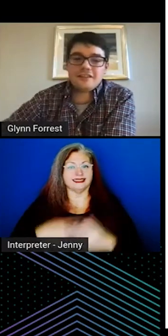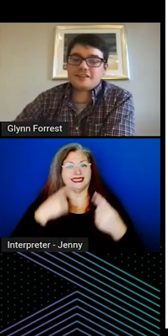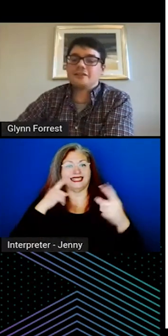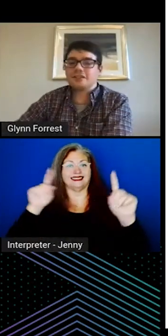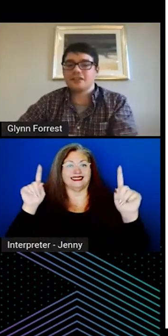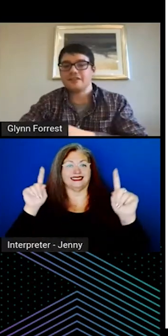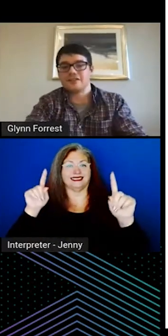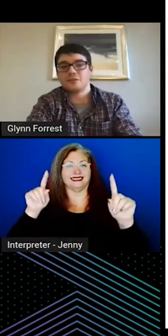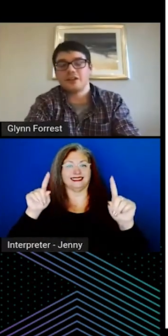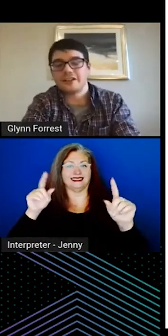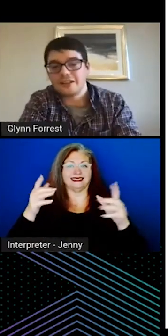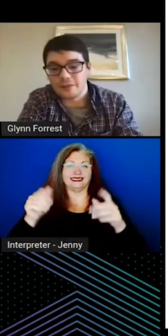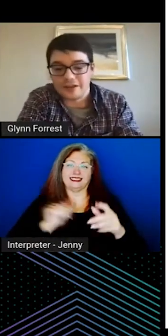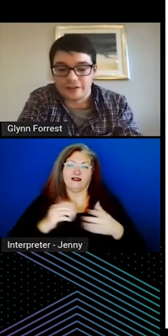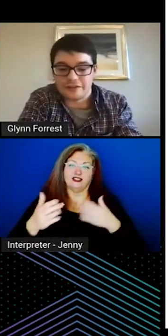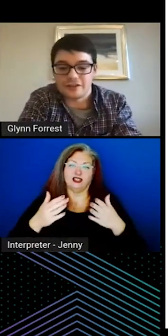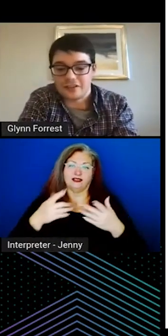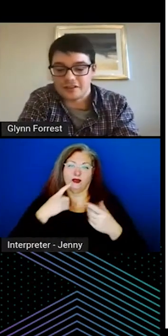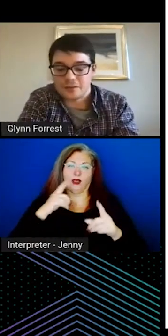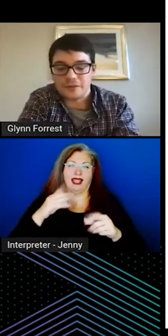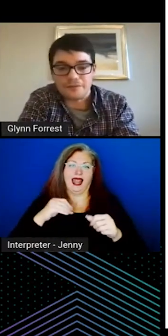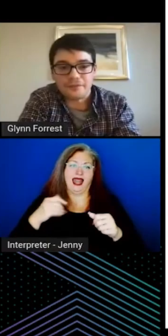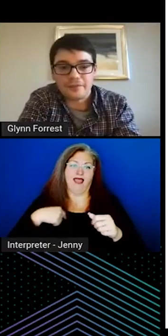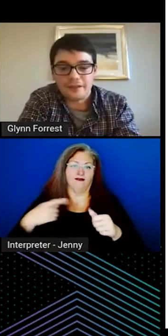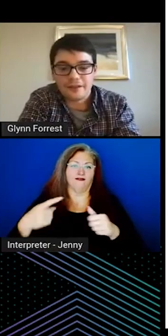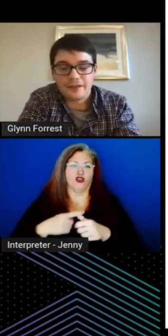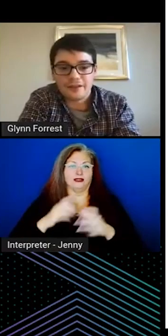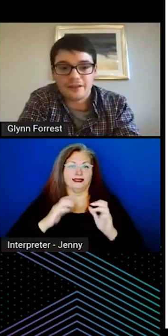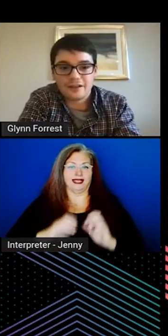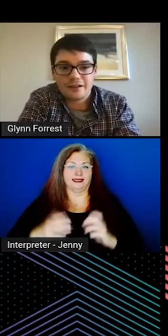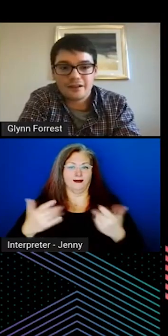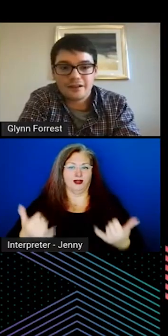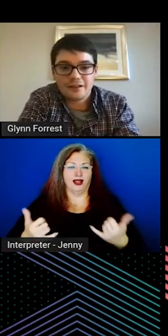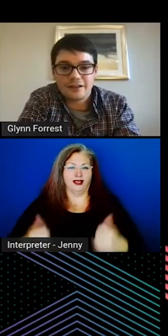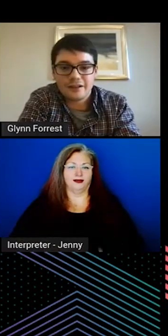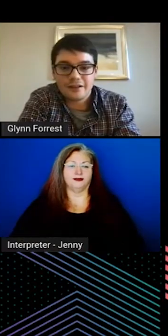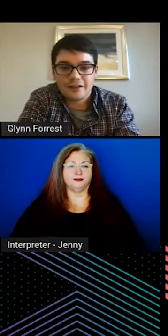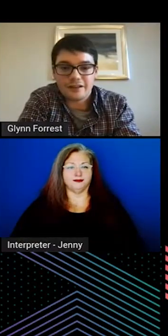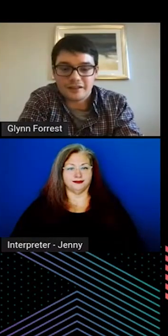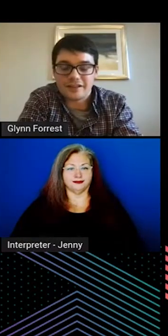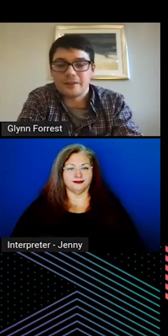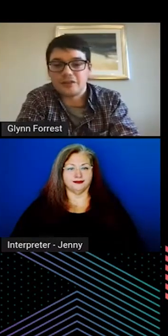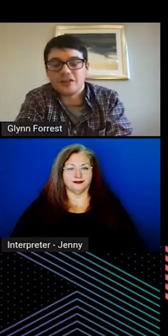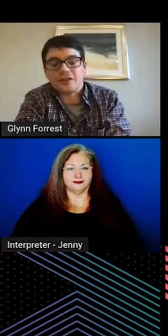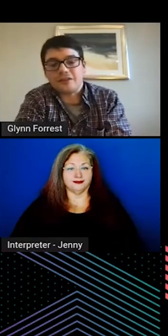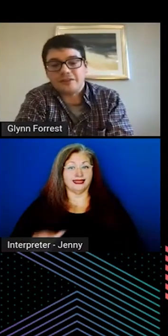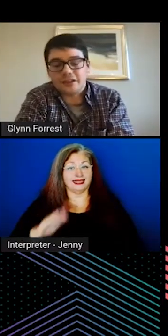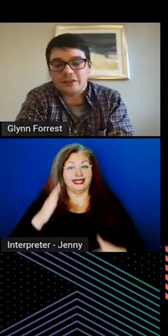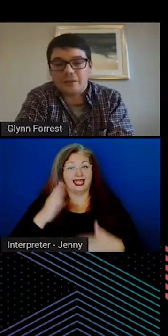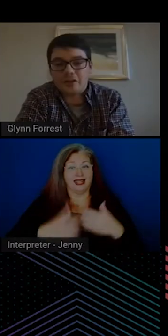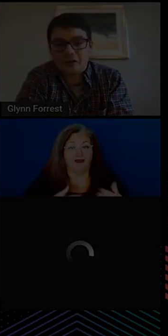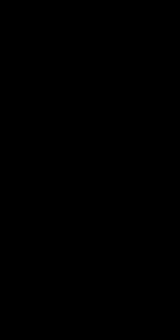Success. Our selfie service is working and we have our first customer. That's the end of my talk. Thank you very much.